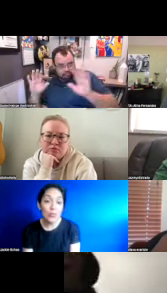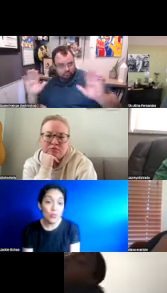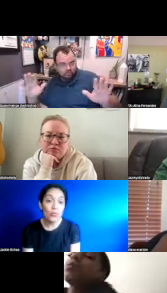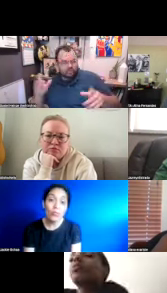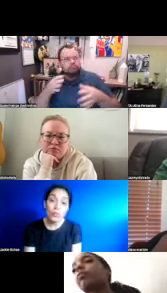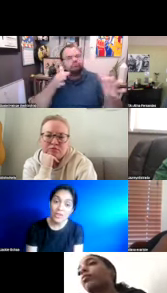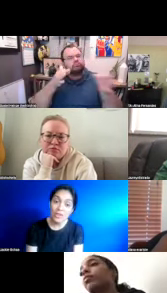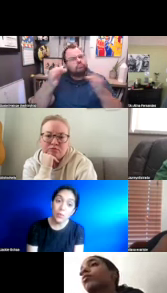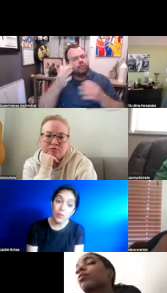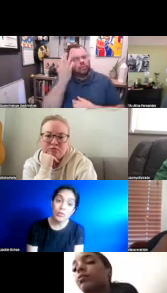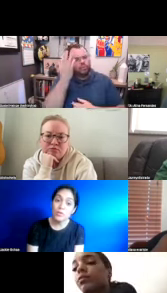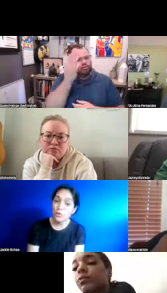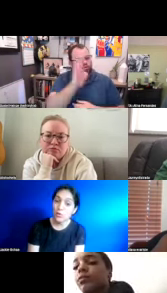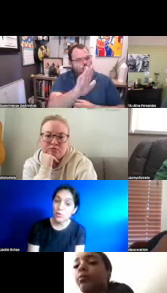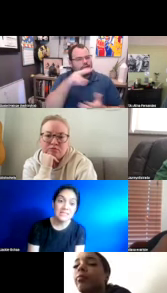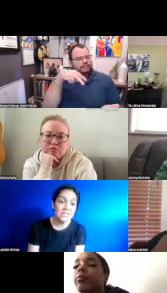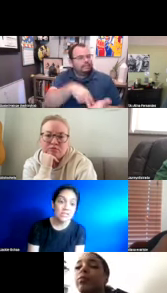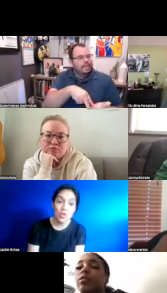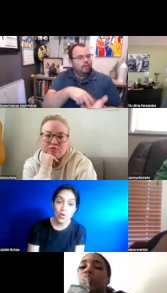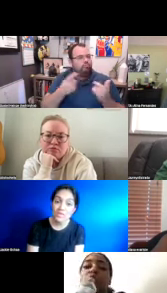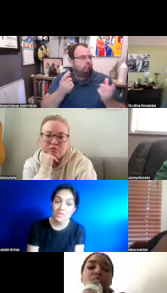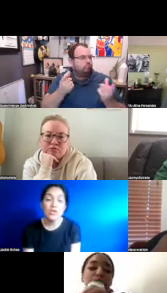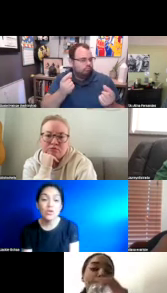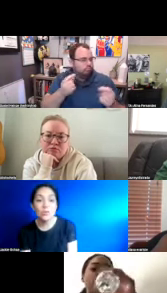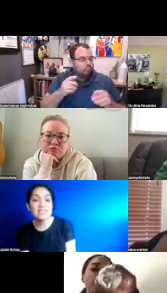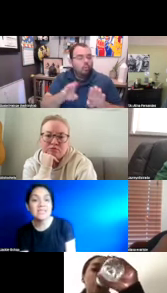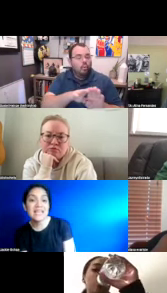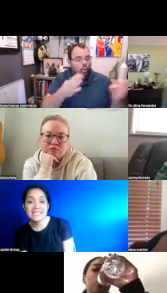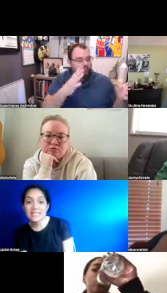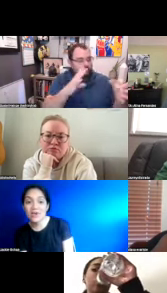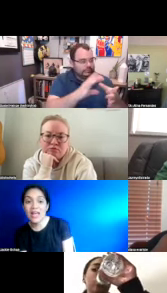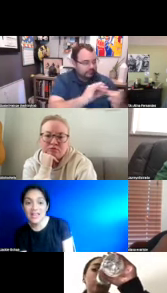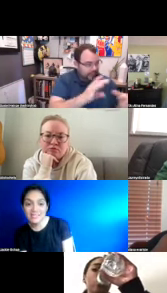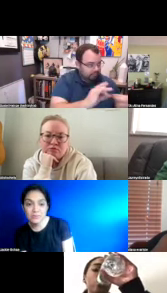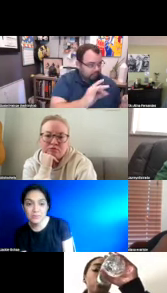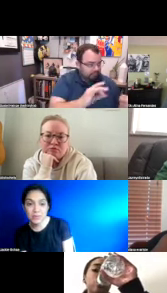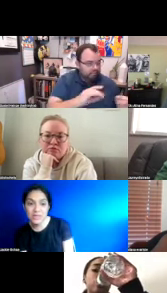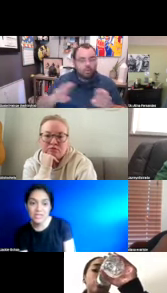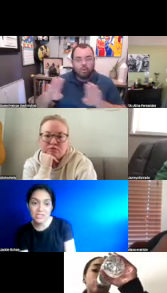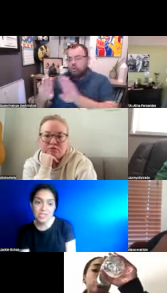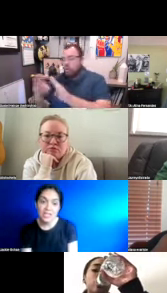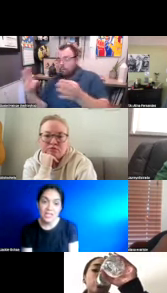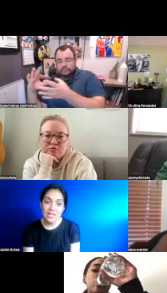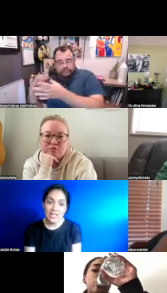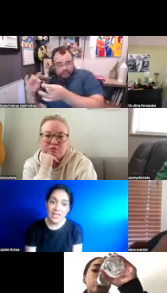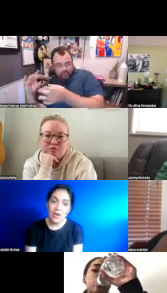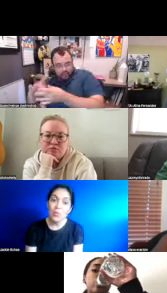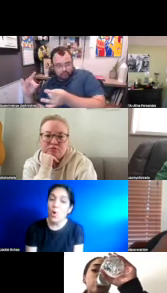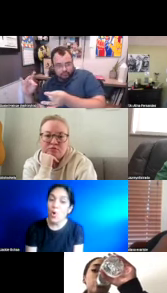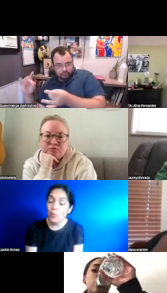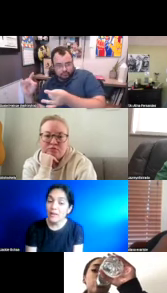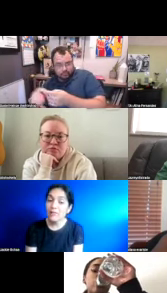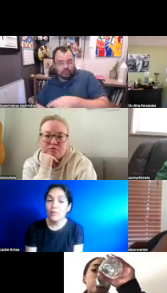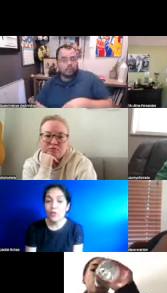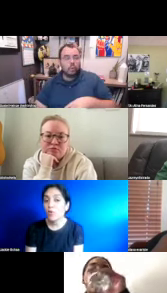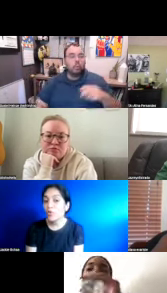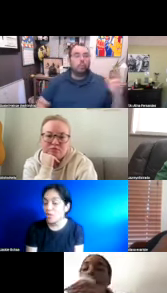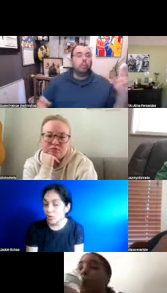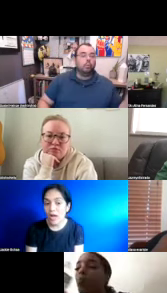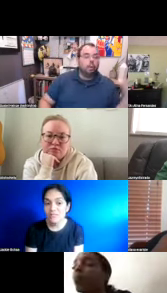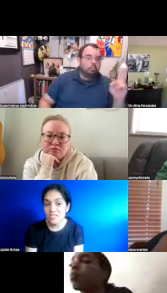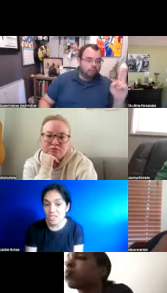And then with the both groups, so the group that says no ASL and the group that says ASL and spoken English. And we'll open